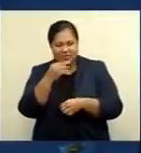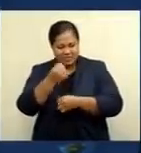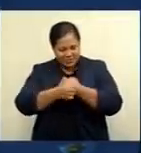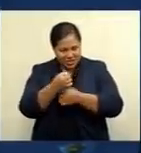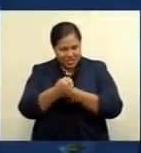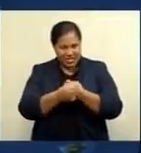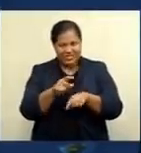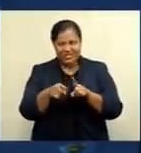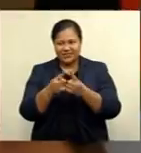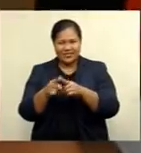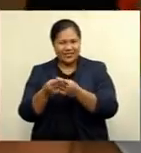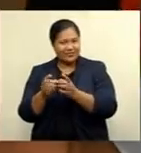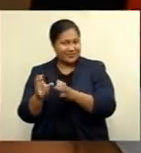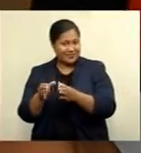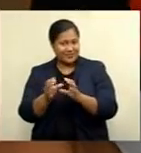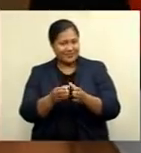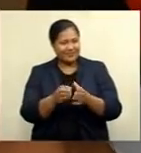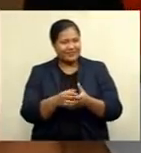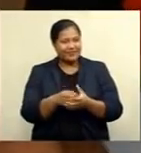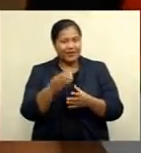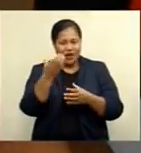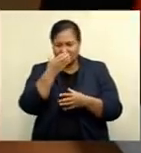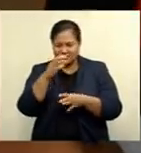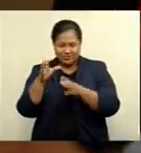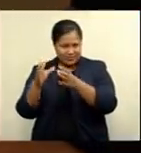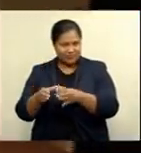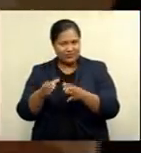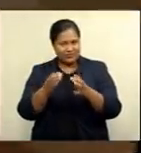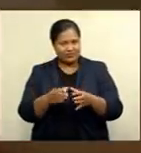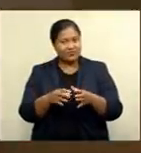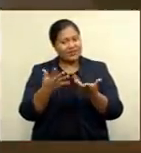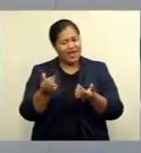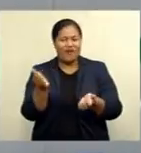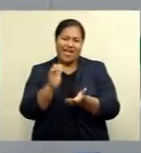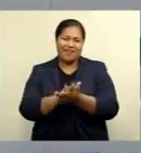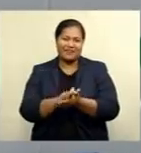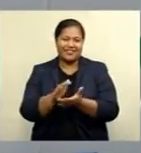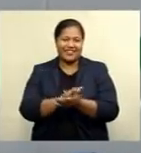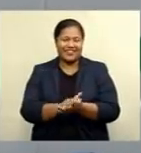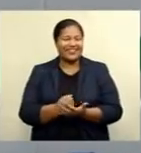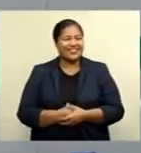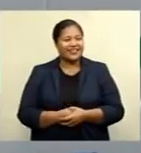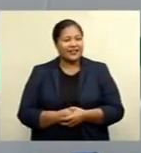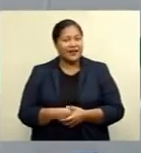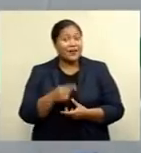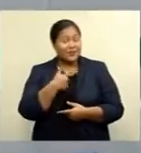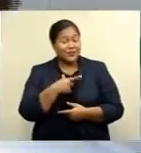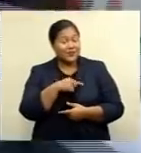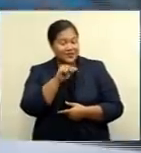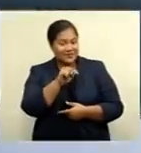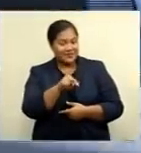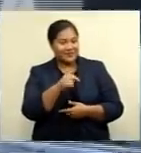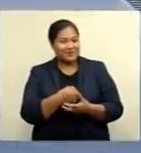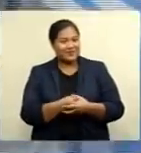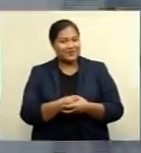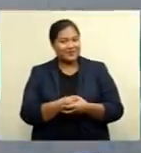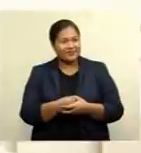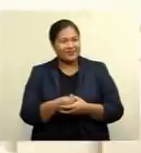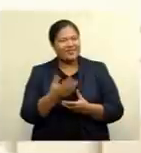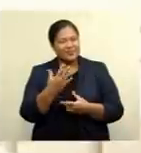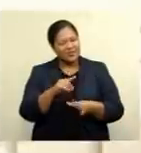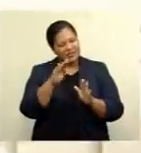are almost, quite a lot of them are actually empty at the moment because of the fall in